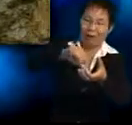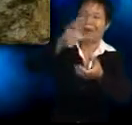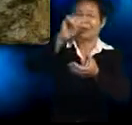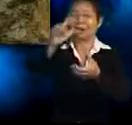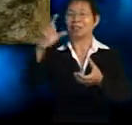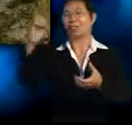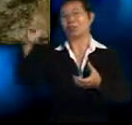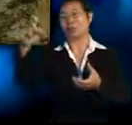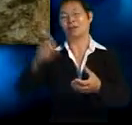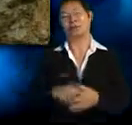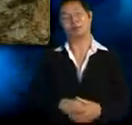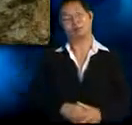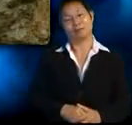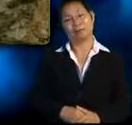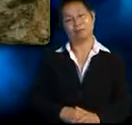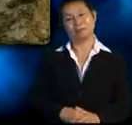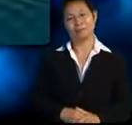oxide.